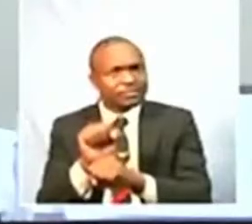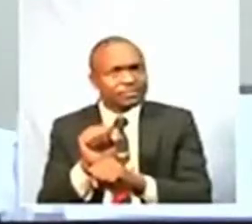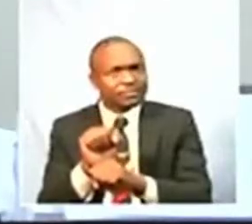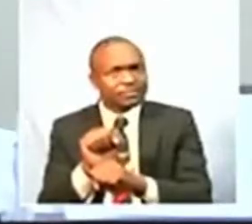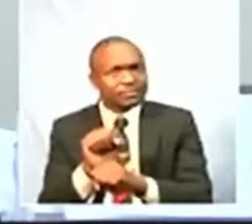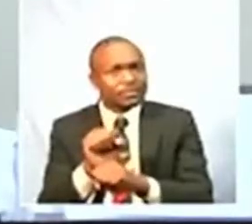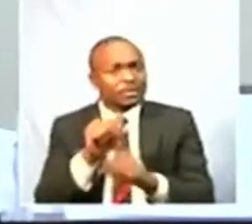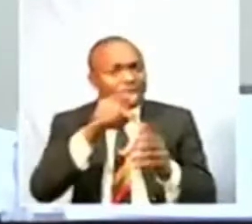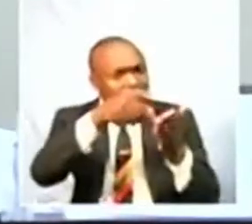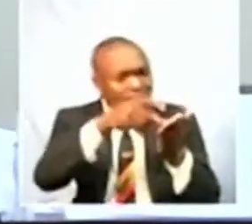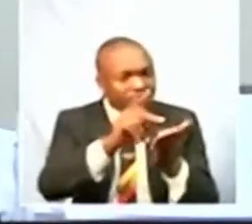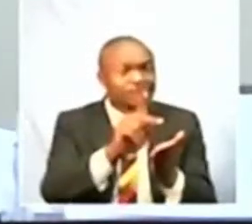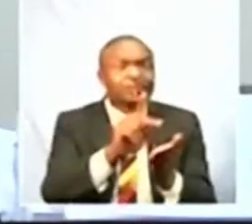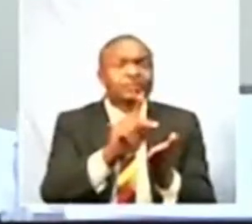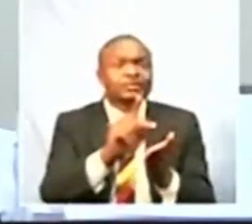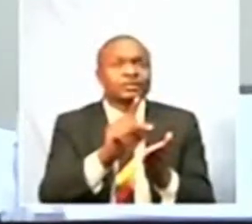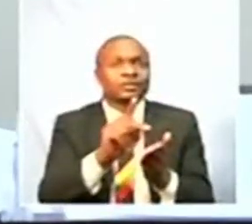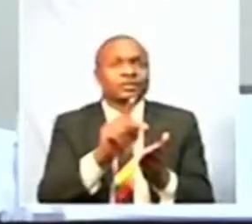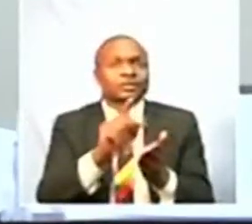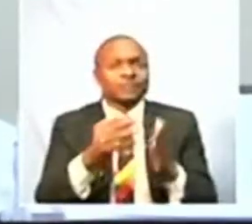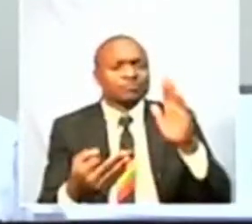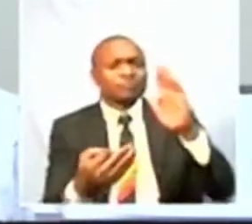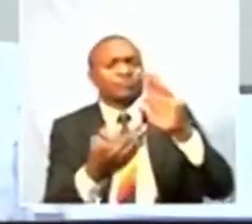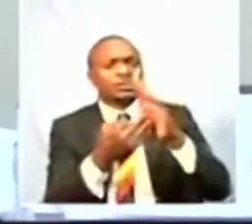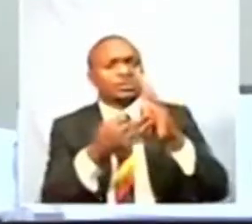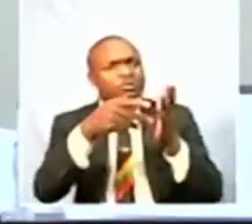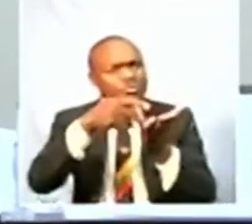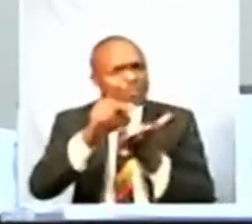he is paid the final payment.